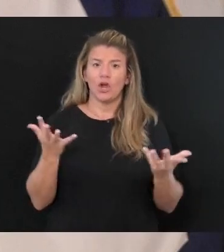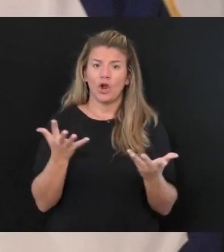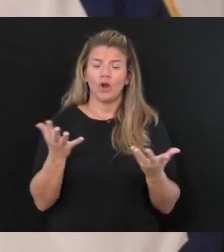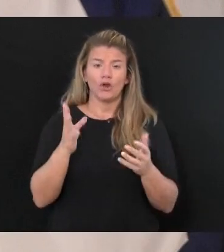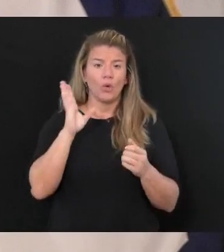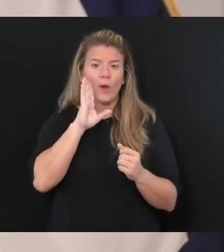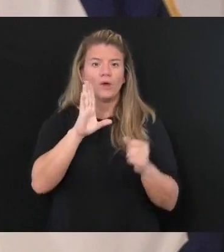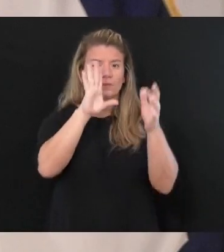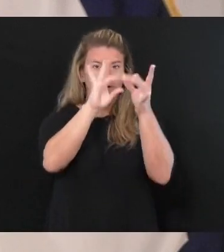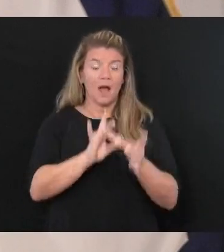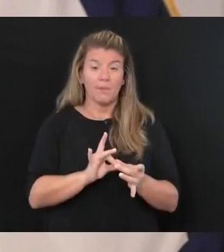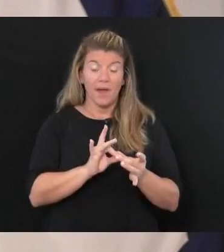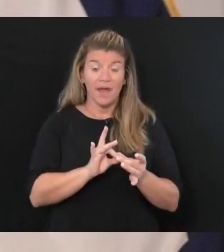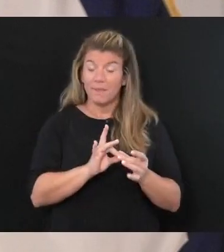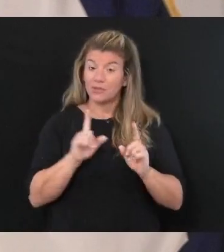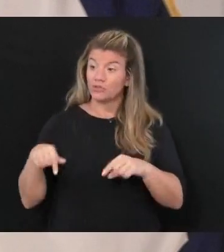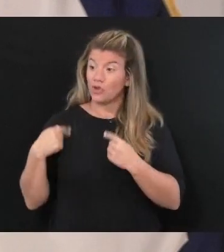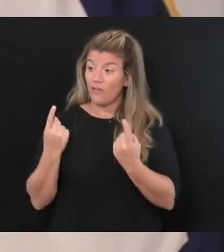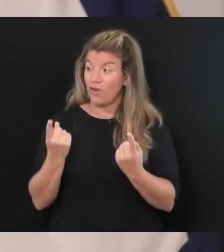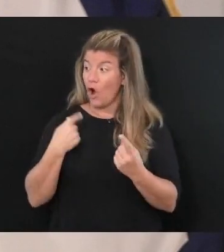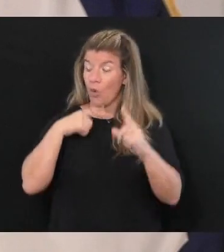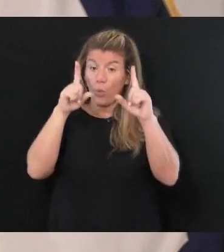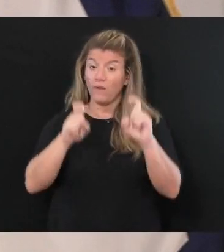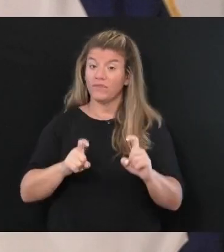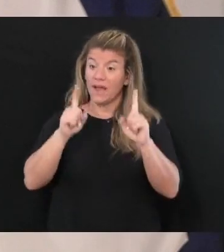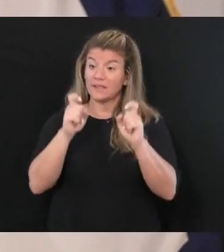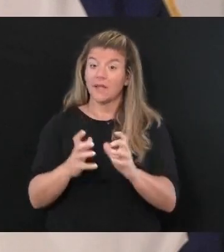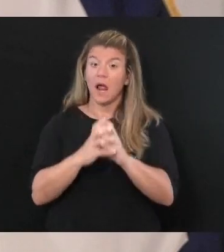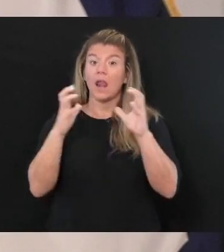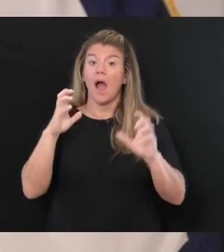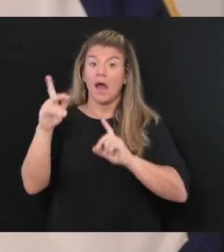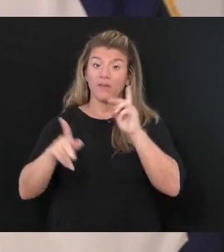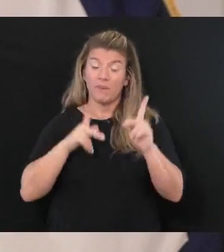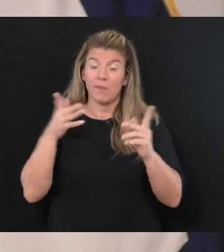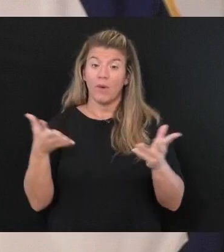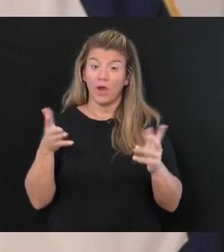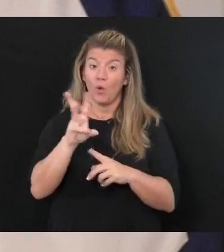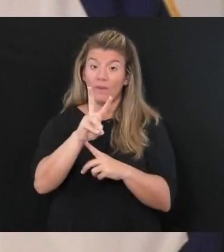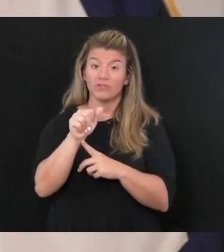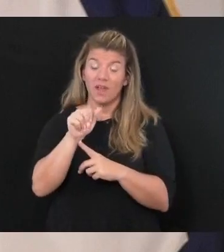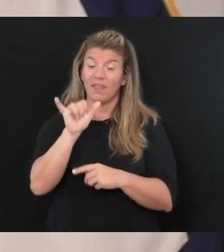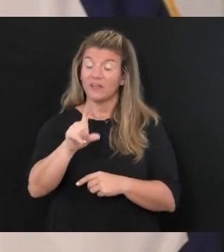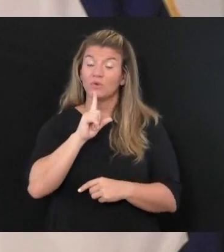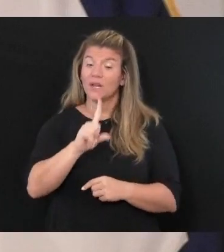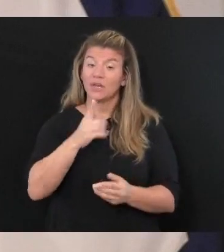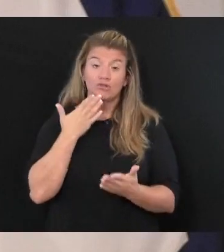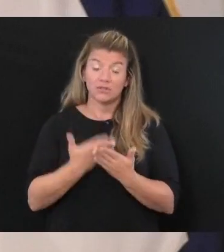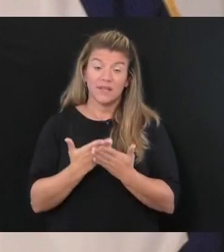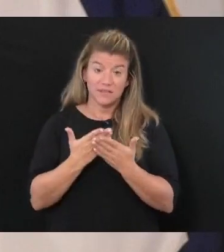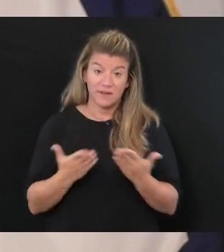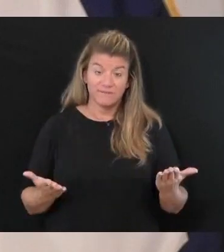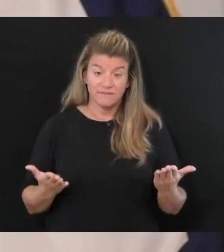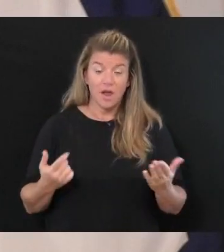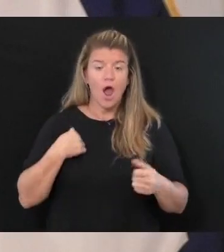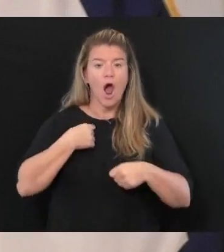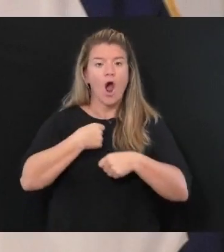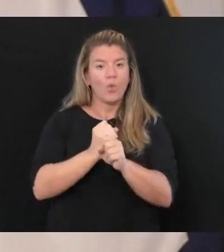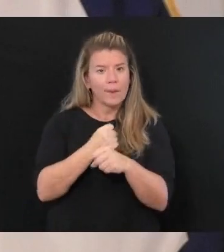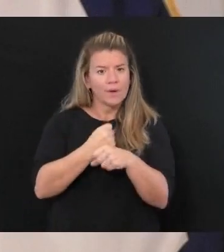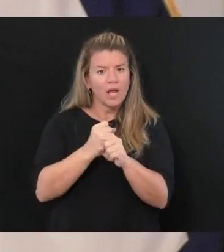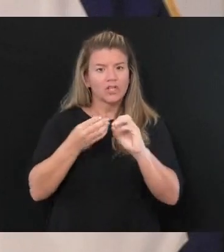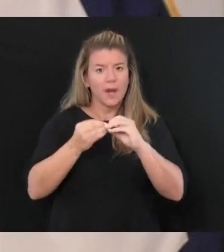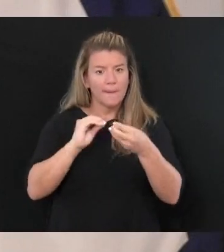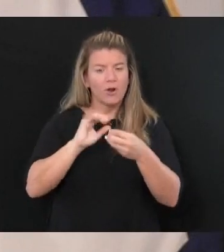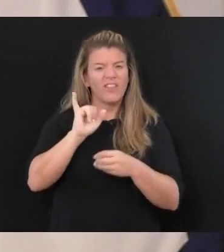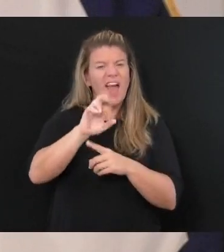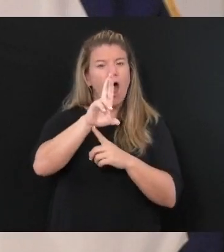we have tested a lot of people in the state of West Virginia, and that's good stuff. Our reproductive number, our